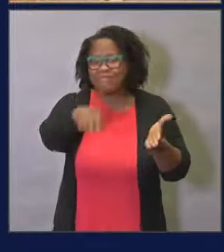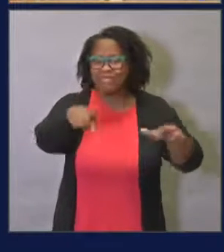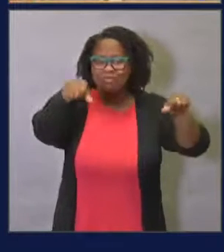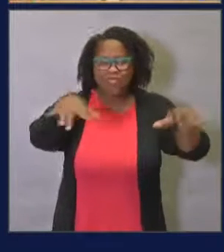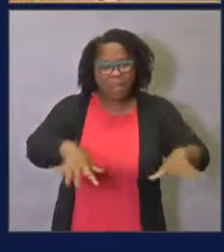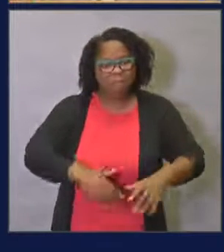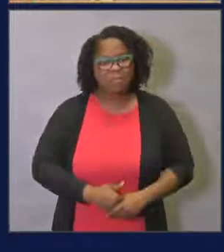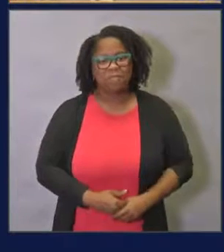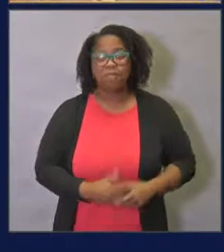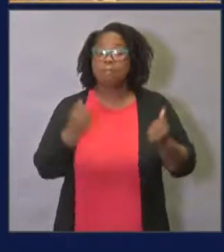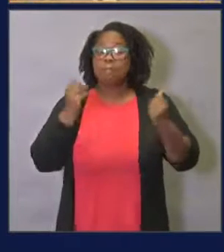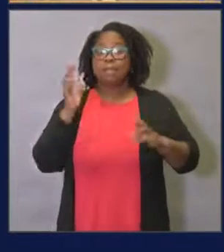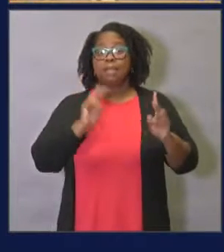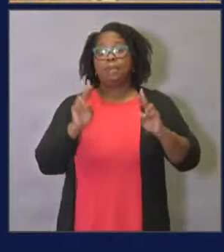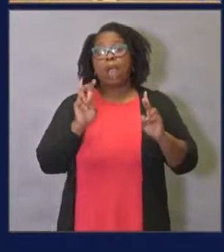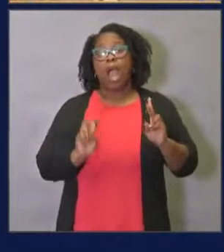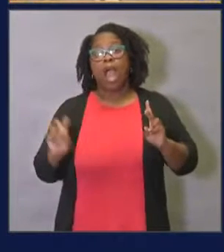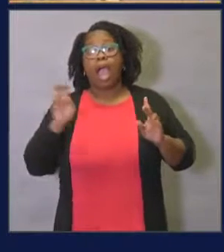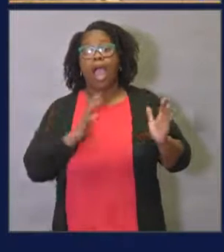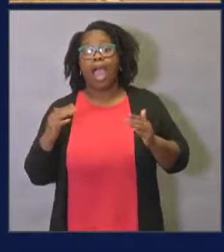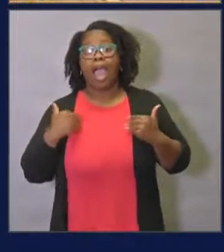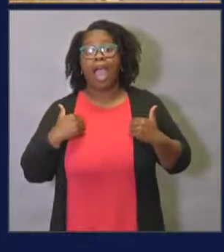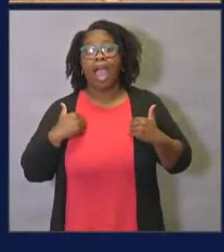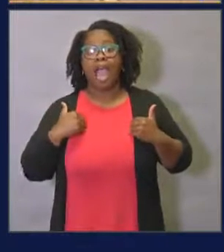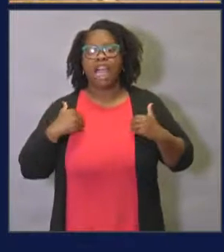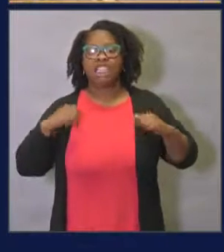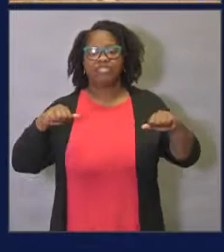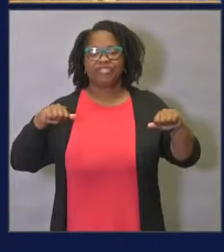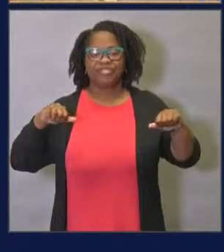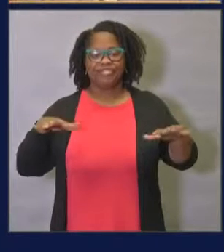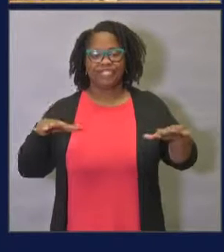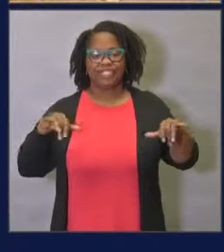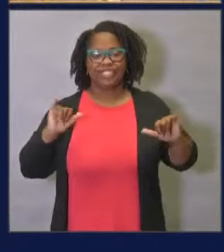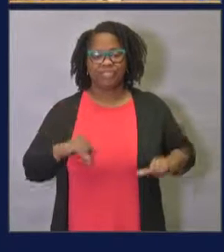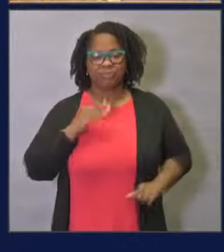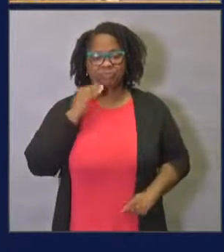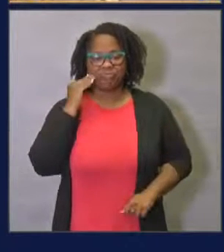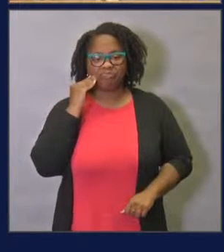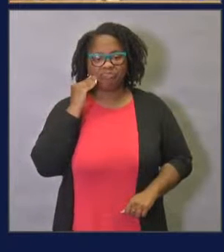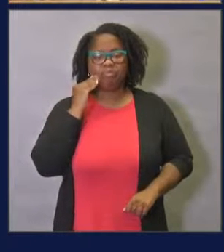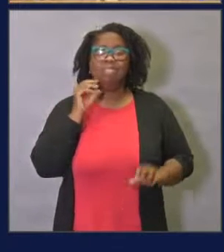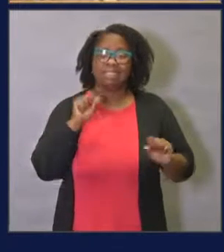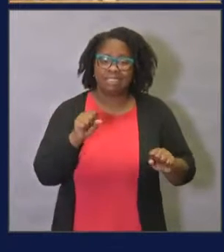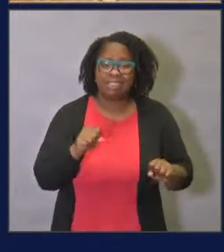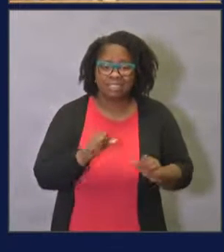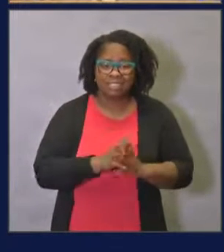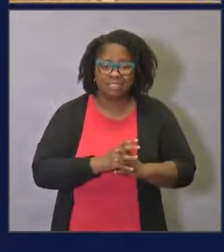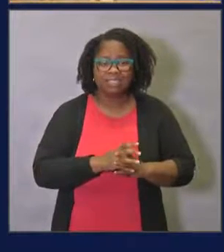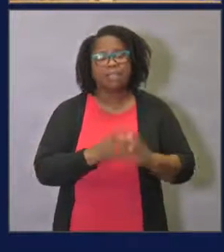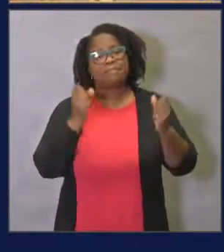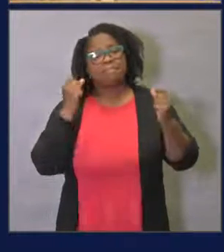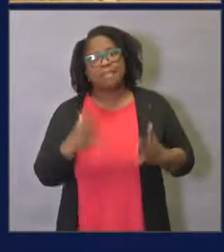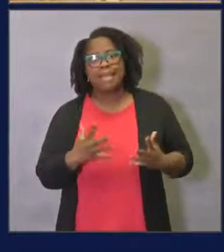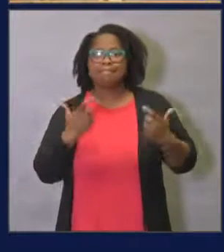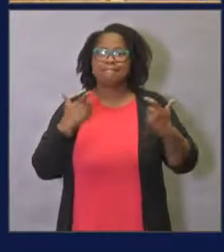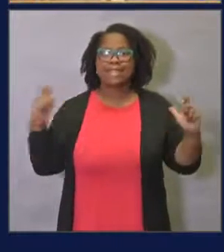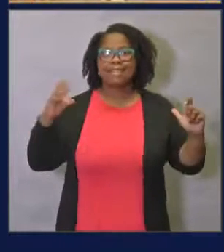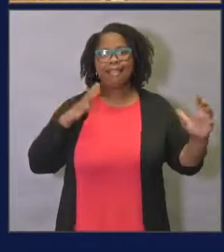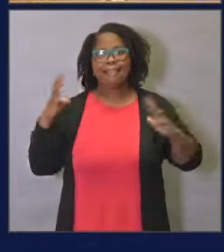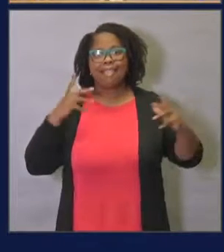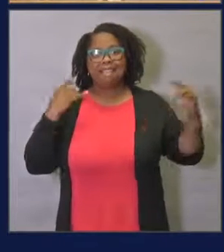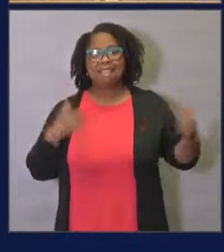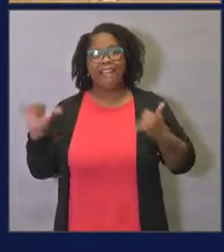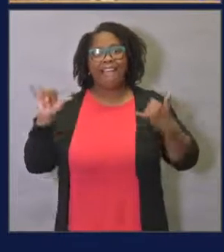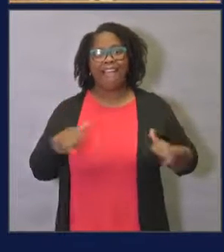who have postponed their travel plans and they're staying home. And I'm encouraged to hear that many big holiday parties are also